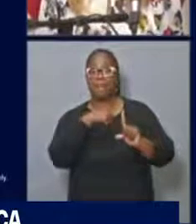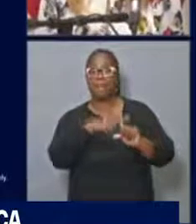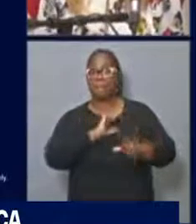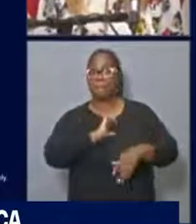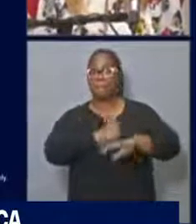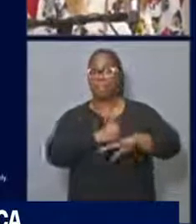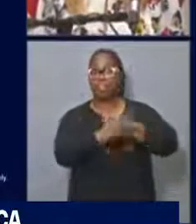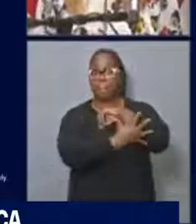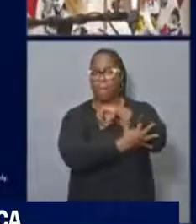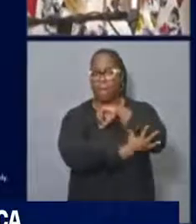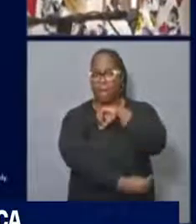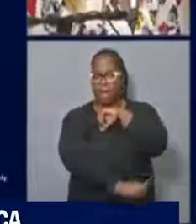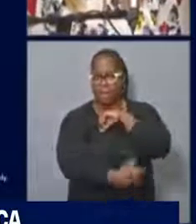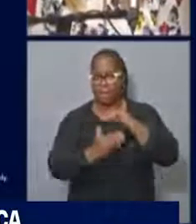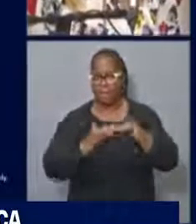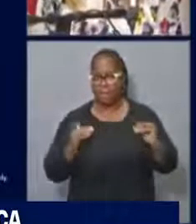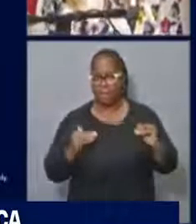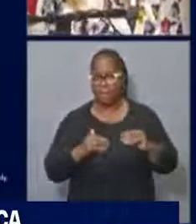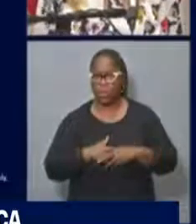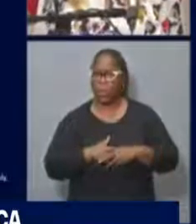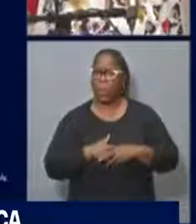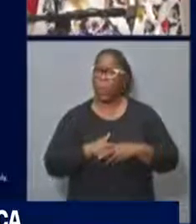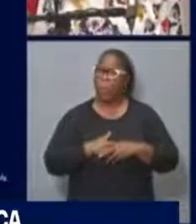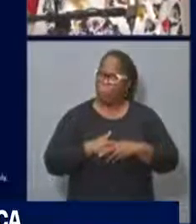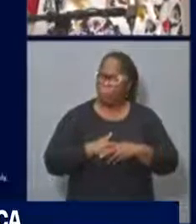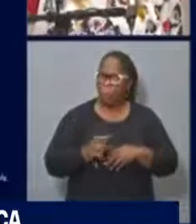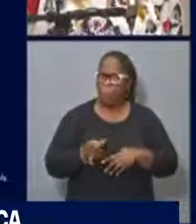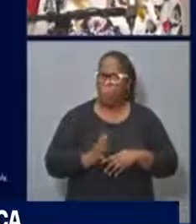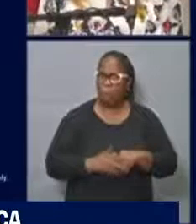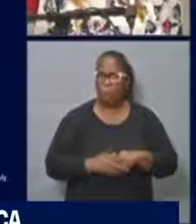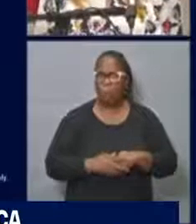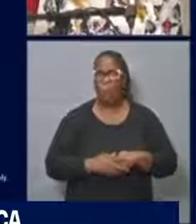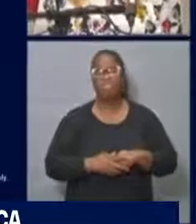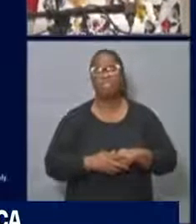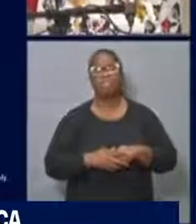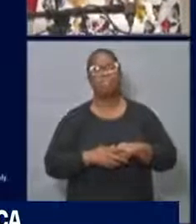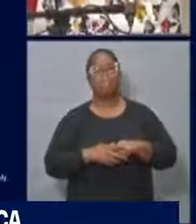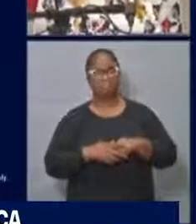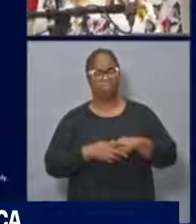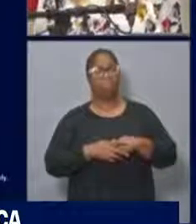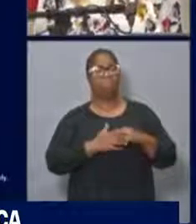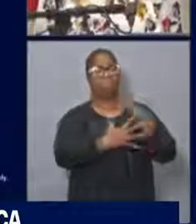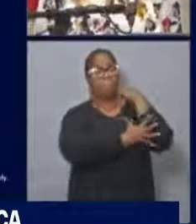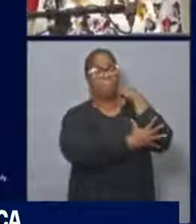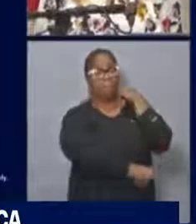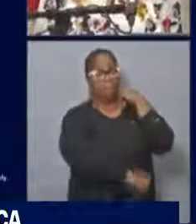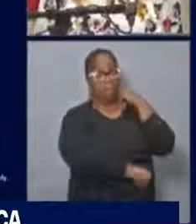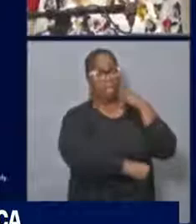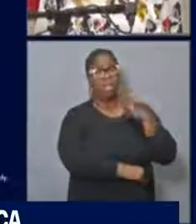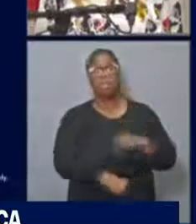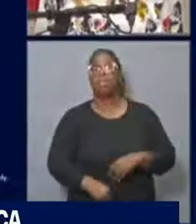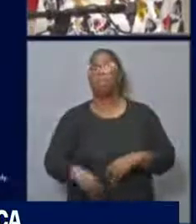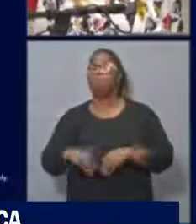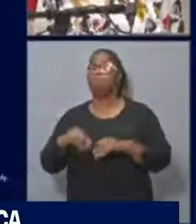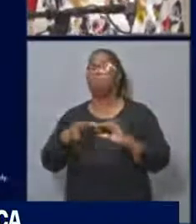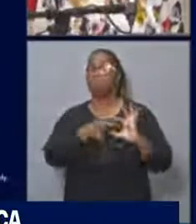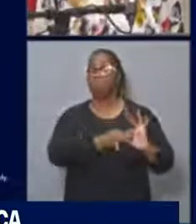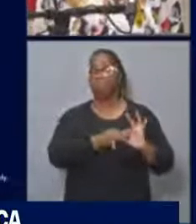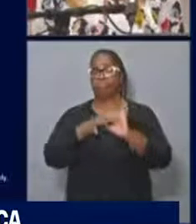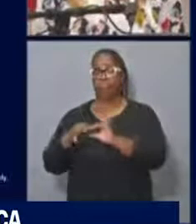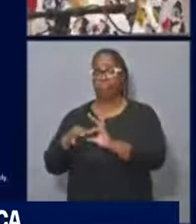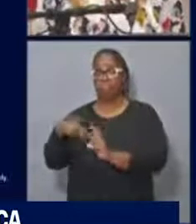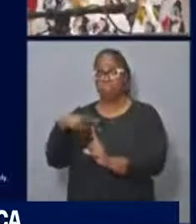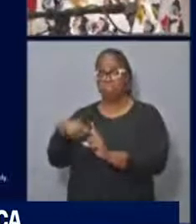poverty. These findings are also very concerning. It shows a direct correlation between poverty level and test positivity.